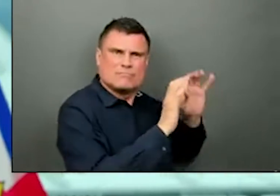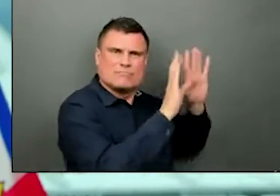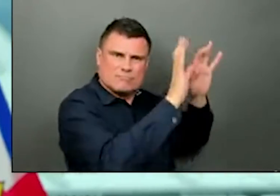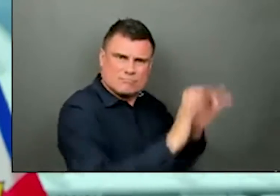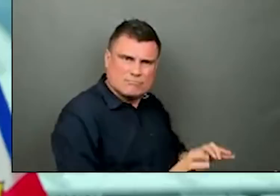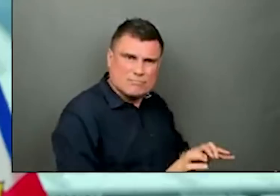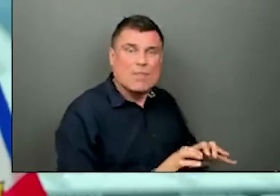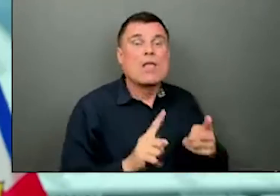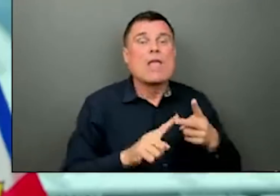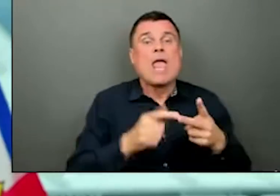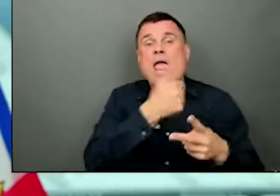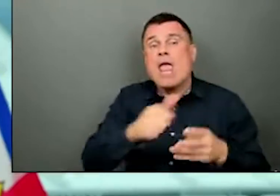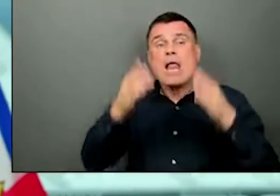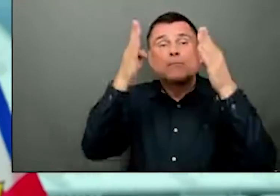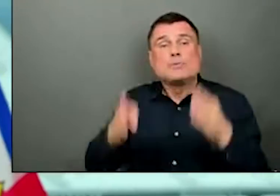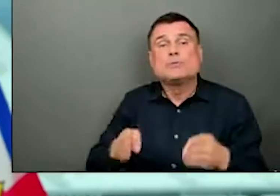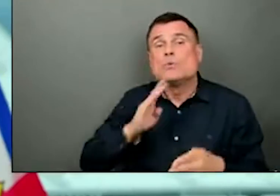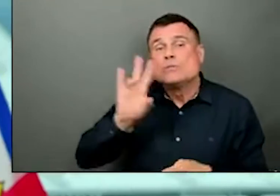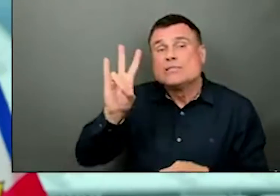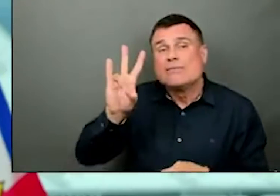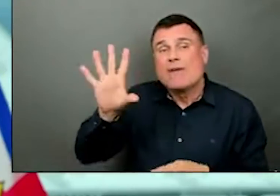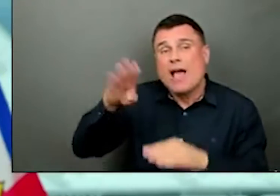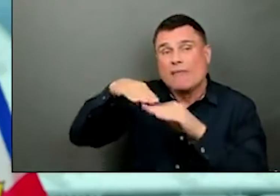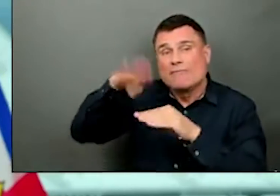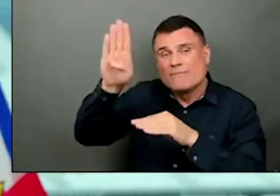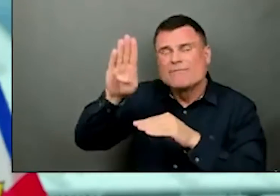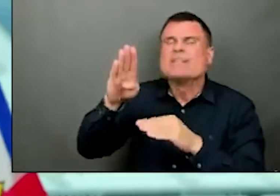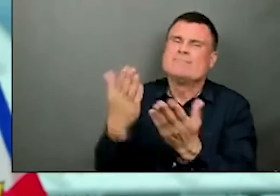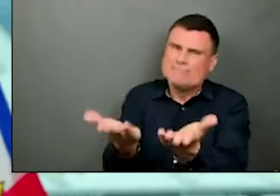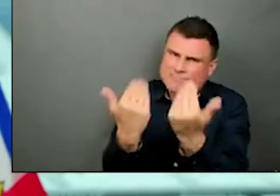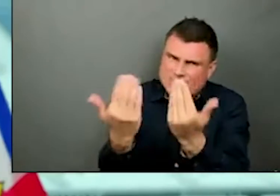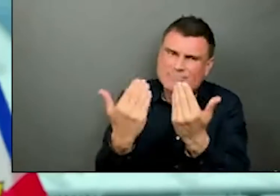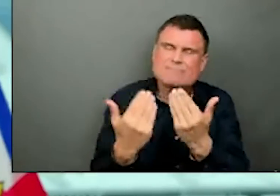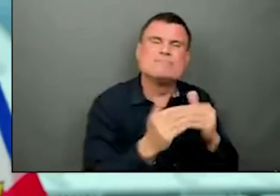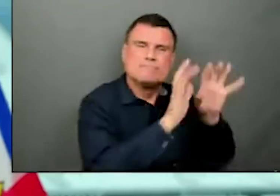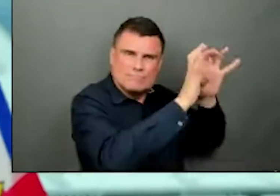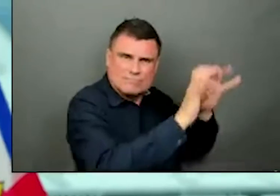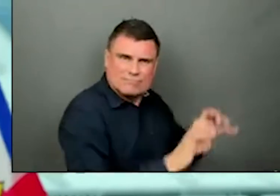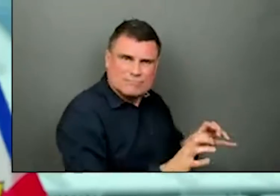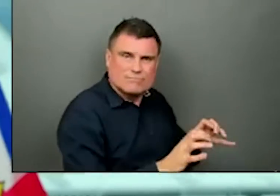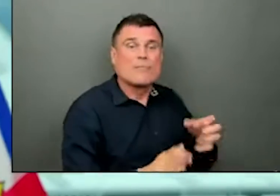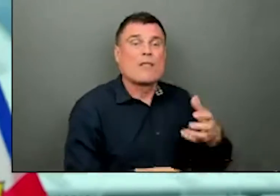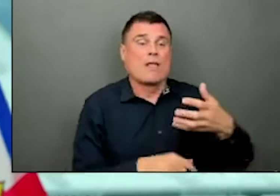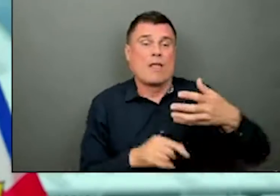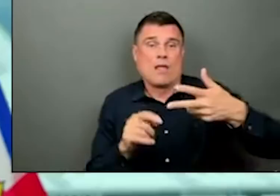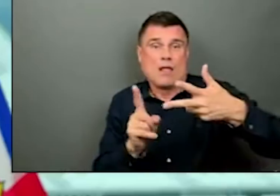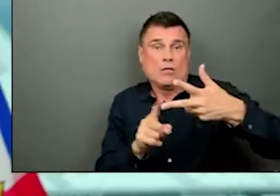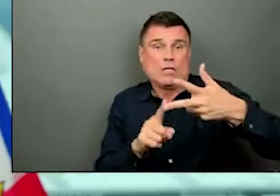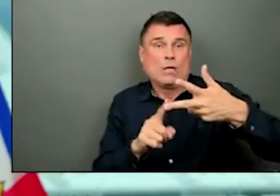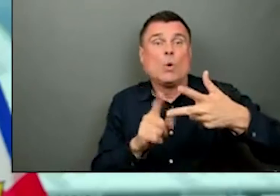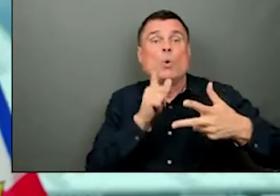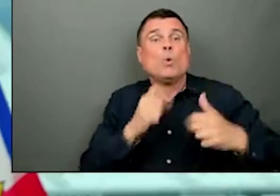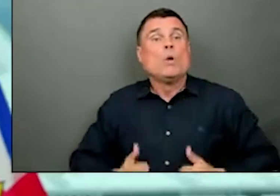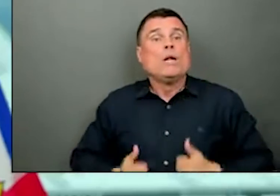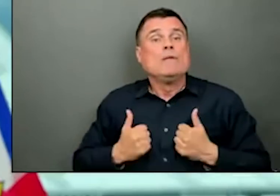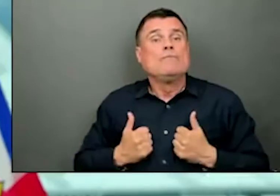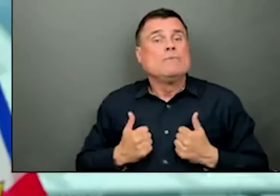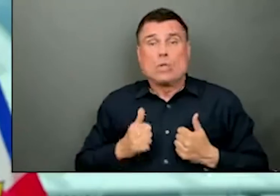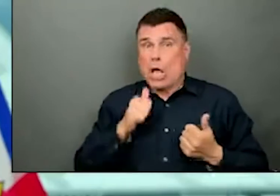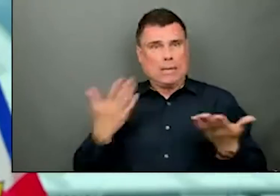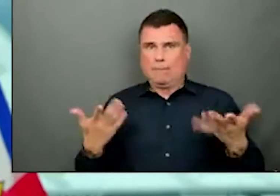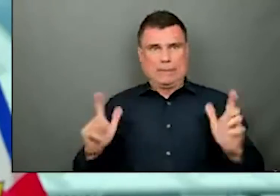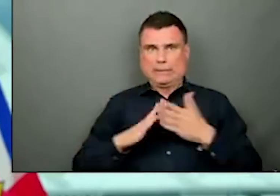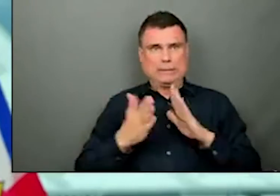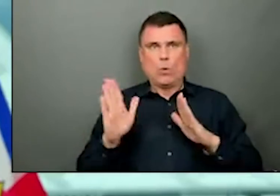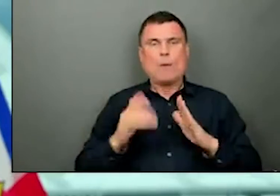and the measures that we've taken have affected you and your communities. And the survey is available on the BC CDC website